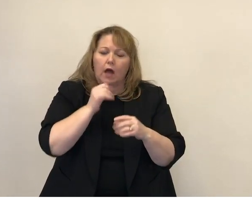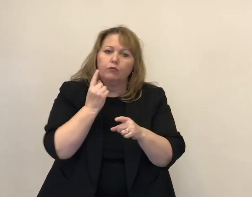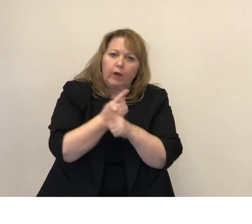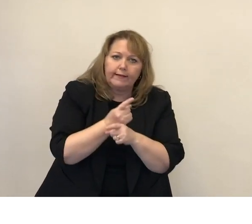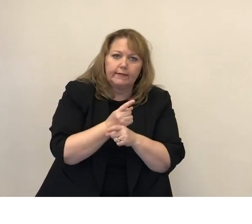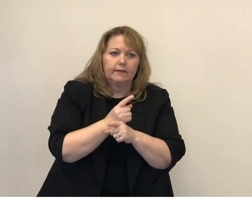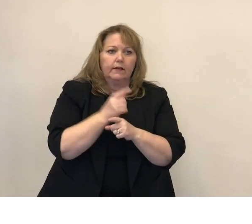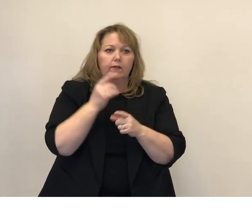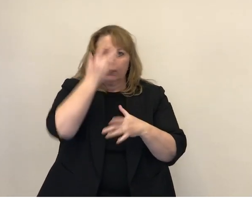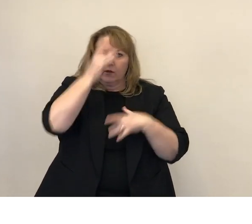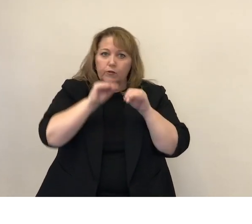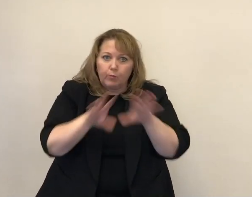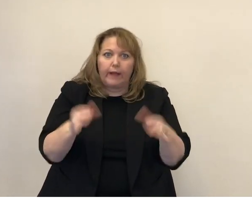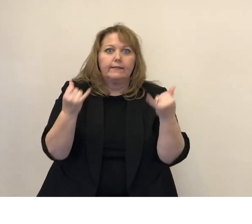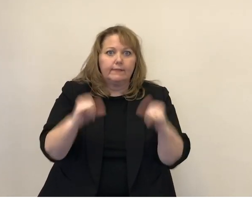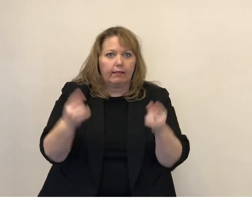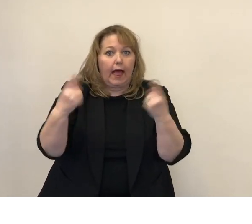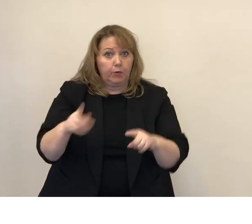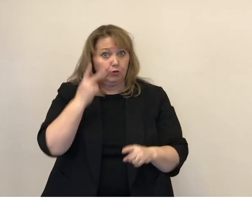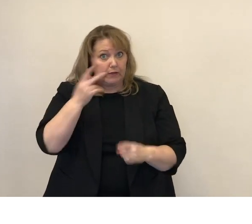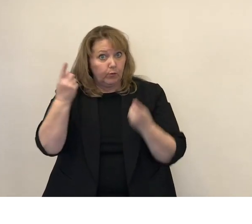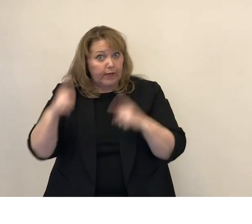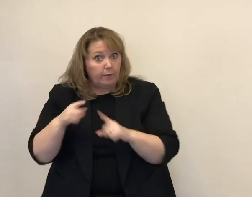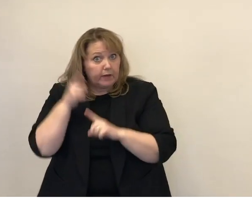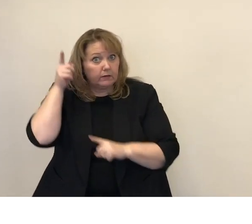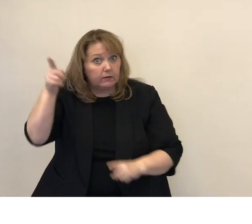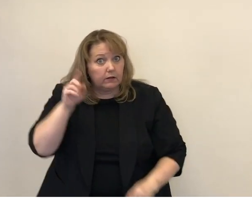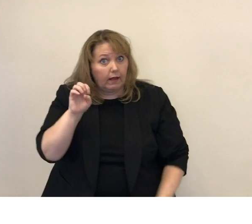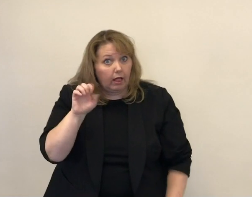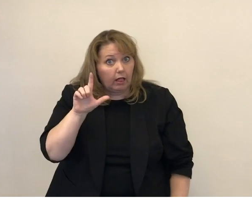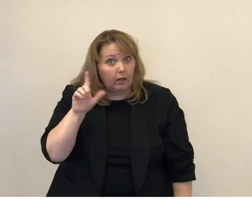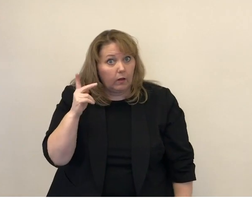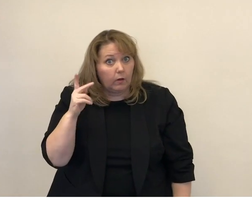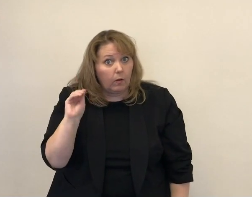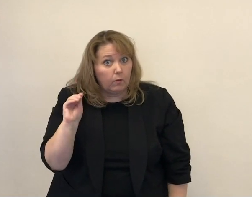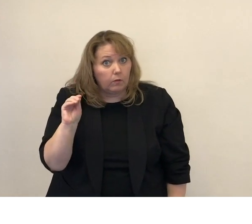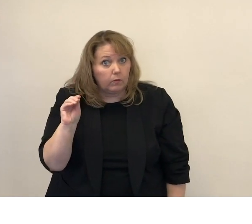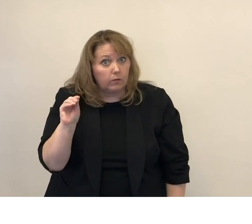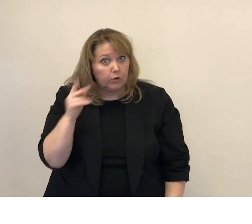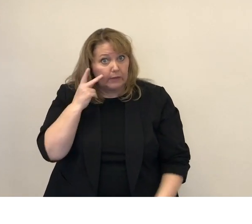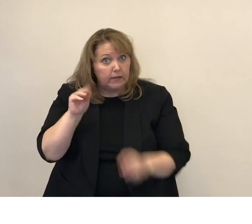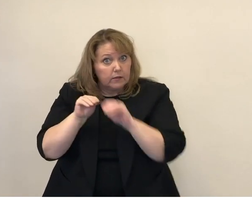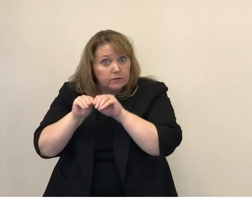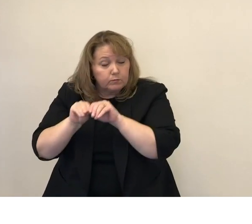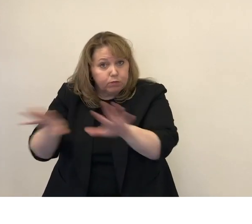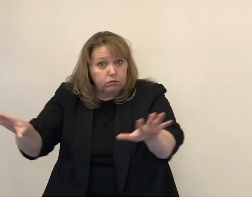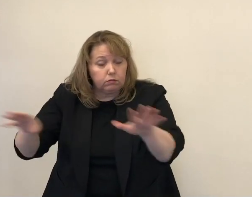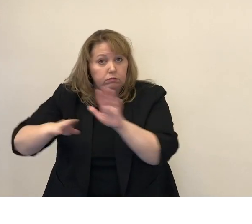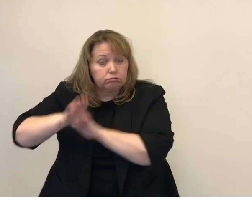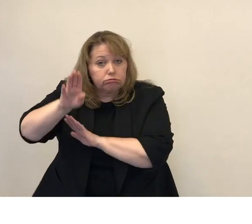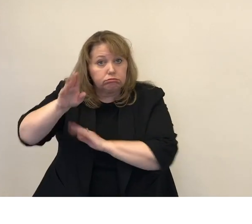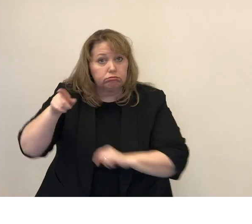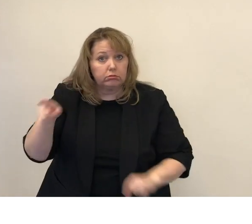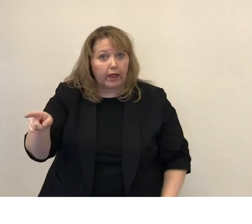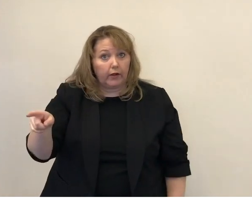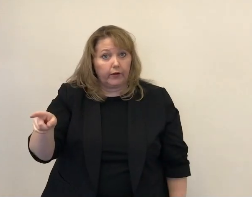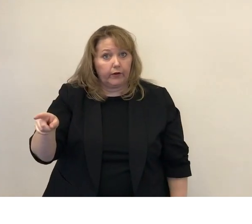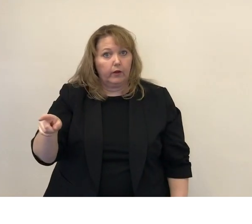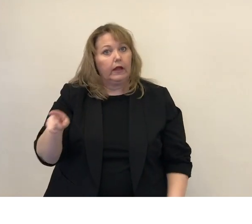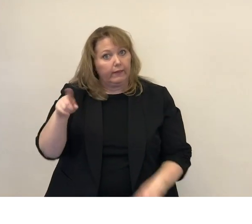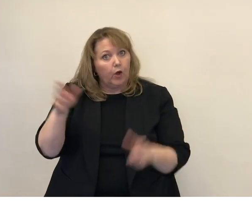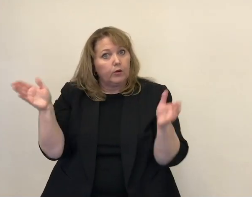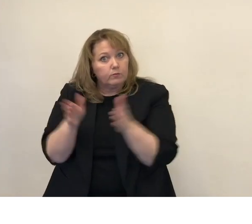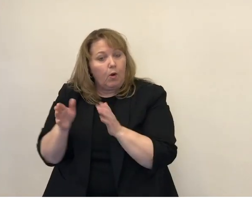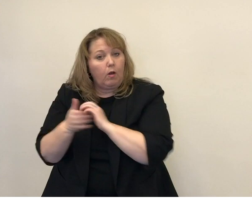positives. You've seen that in Elko. I haven't had my team analyze everything that's in White Pine County.